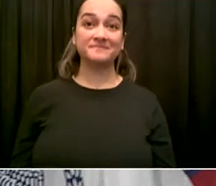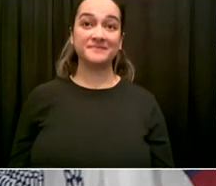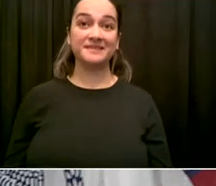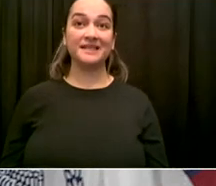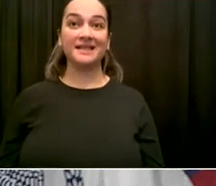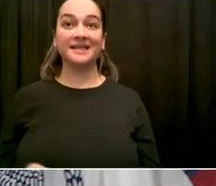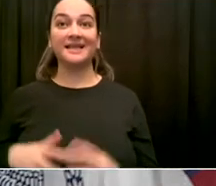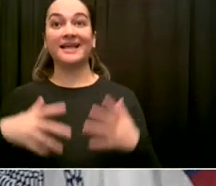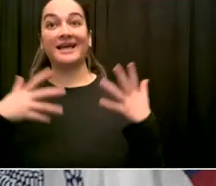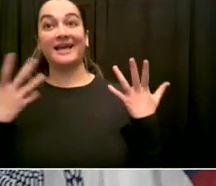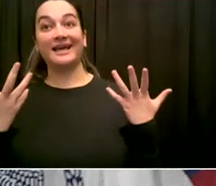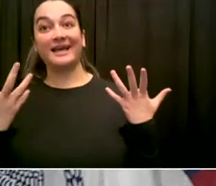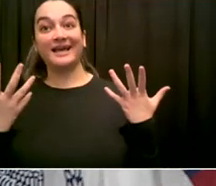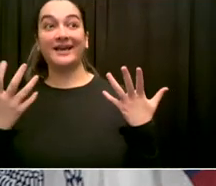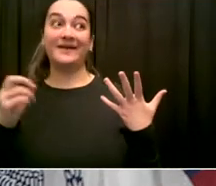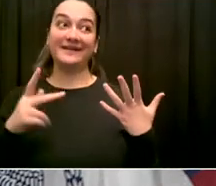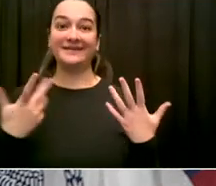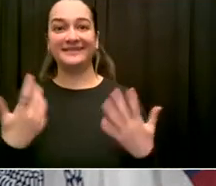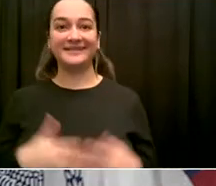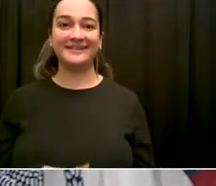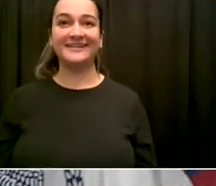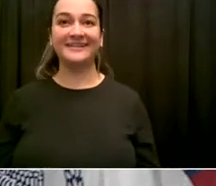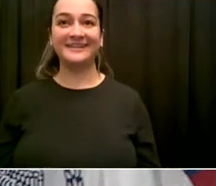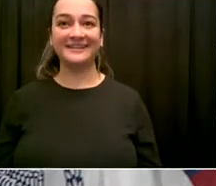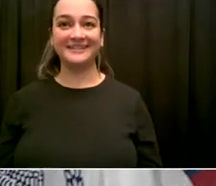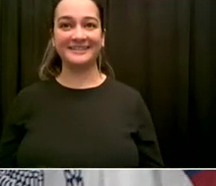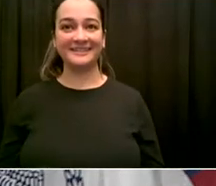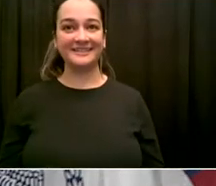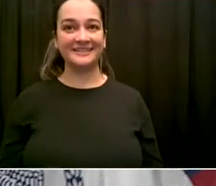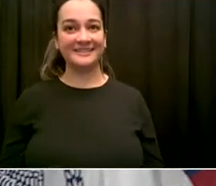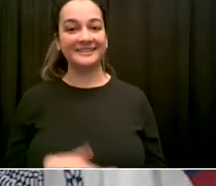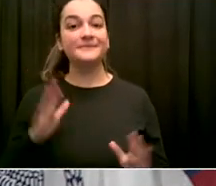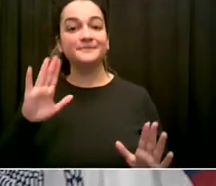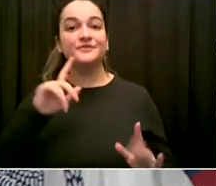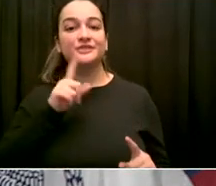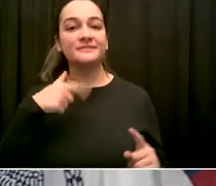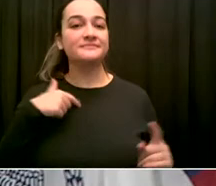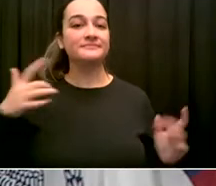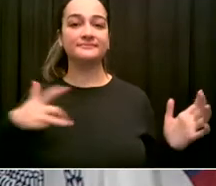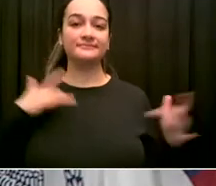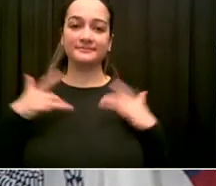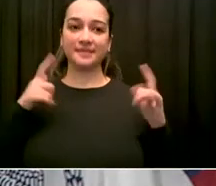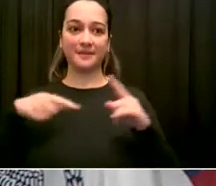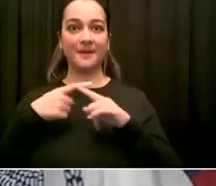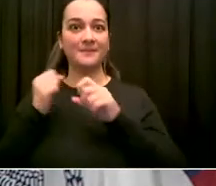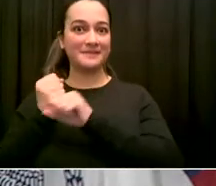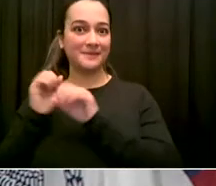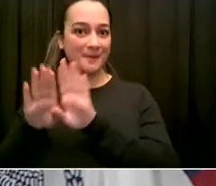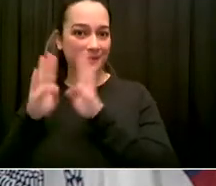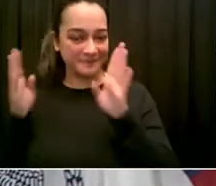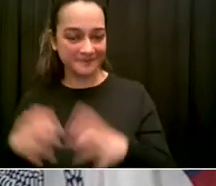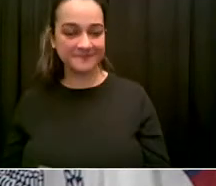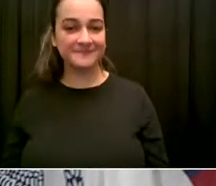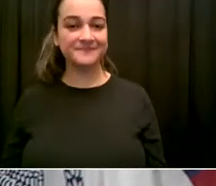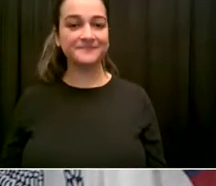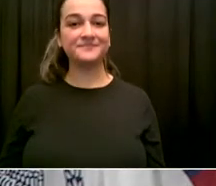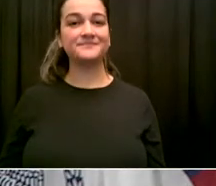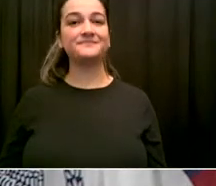want to make it all about baseball, although I'm excited about opening day. So this morning, Controller Stringer sent a letter to the